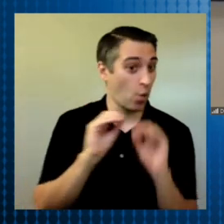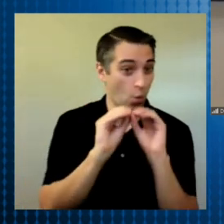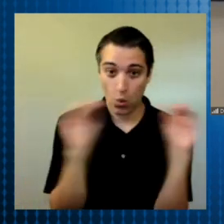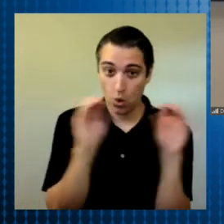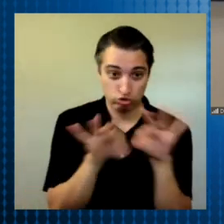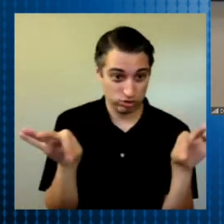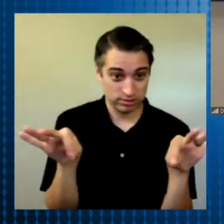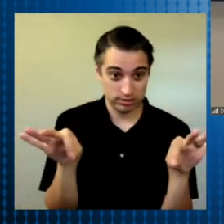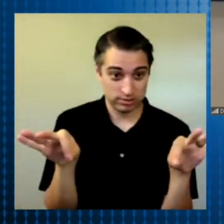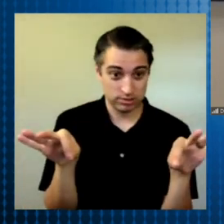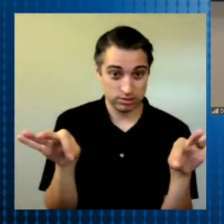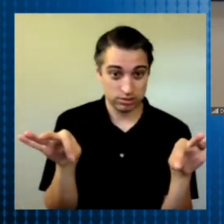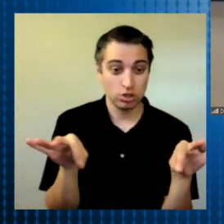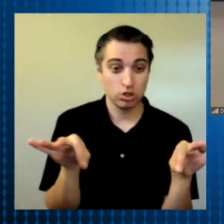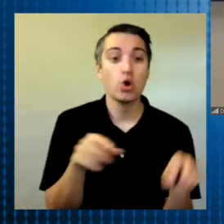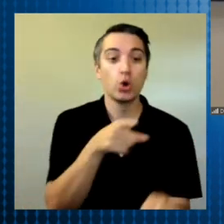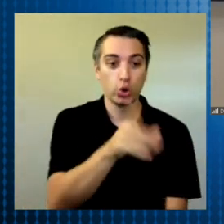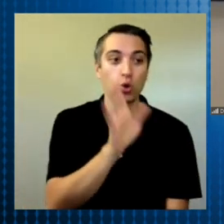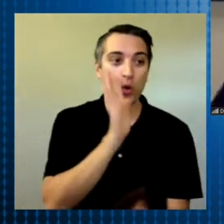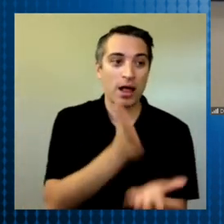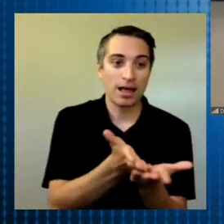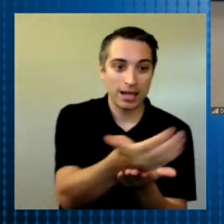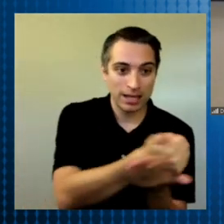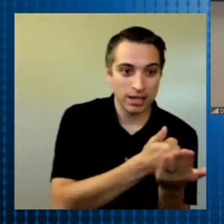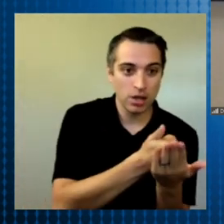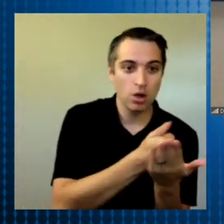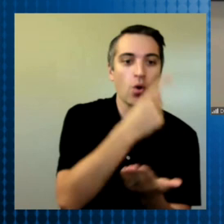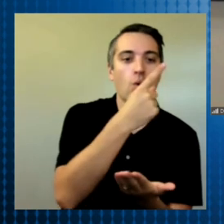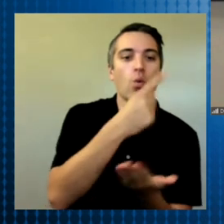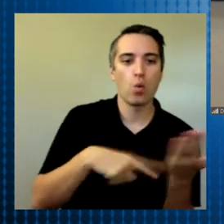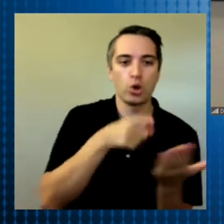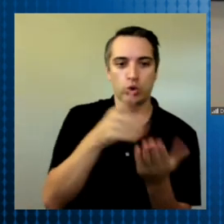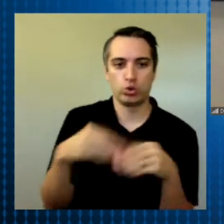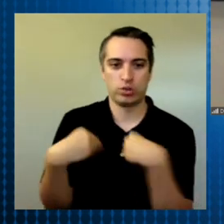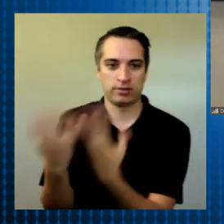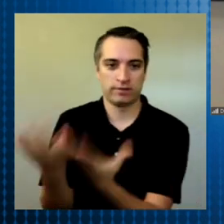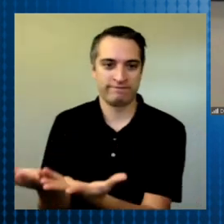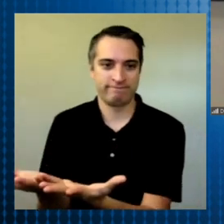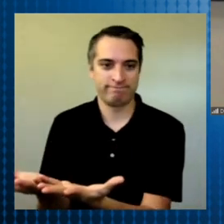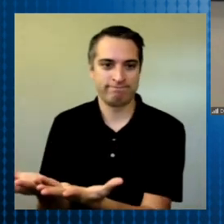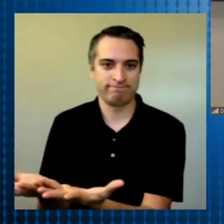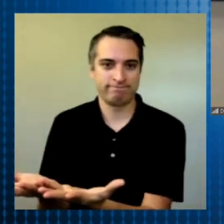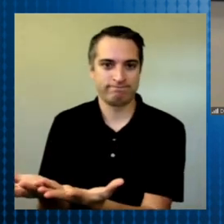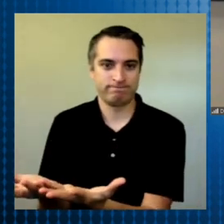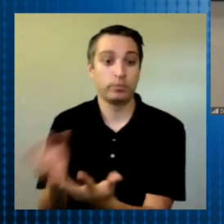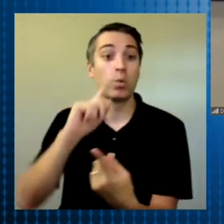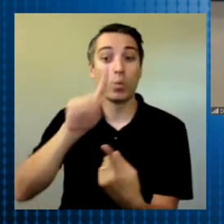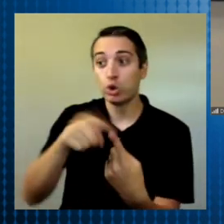reap what you sow. When you sow goodness, I believe goodness come